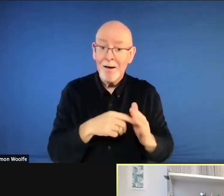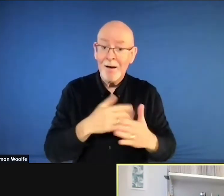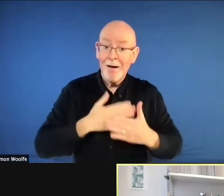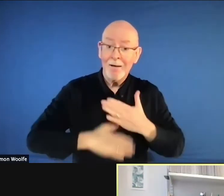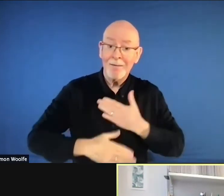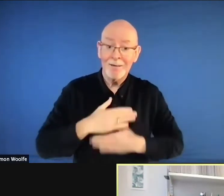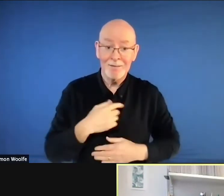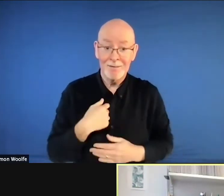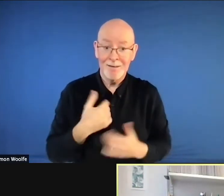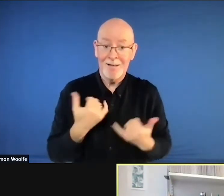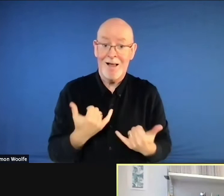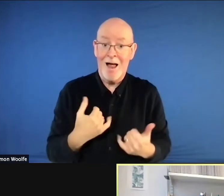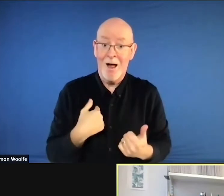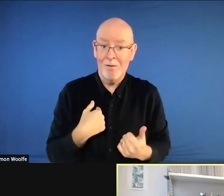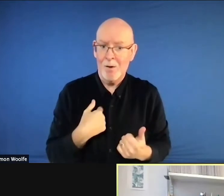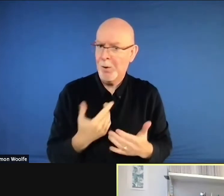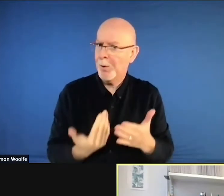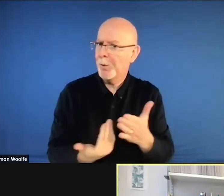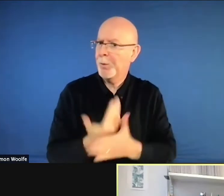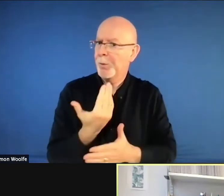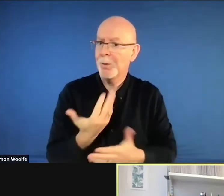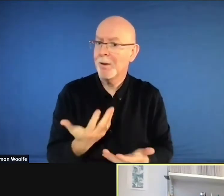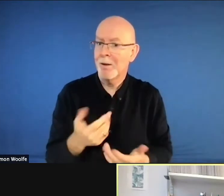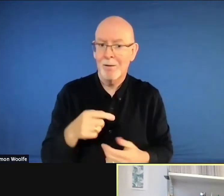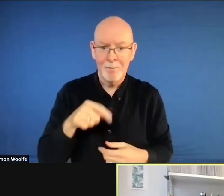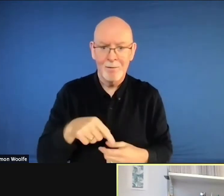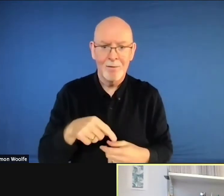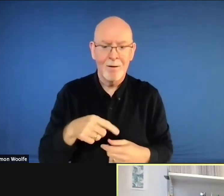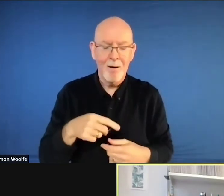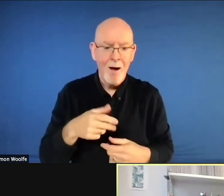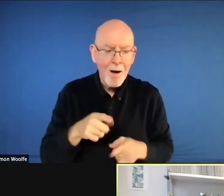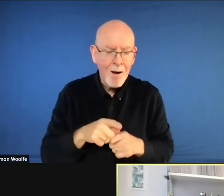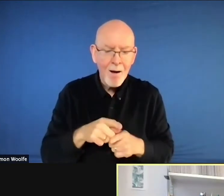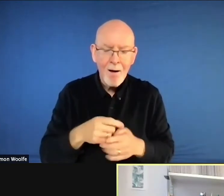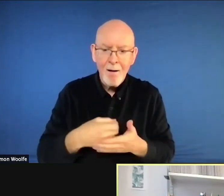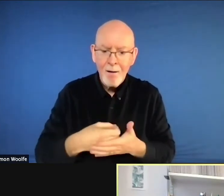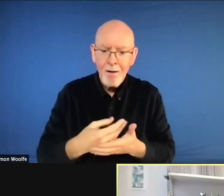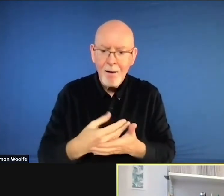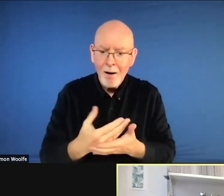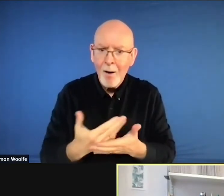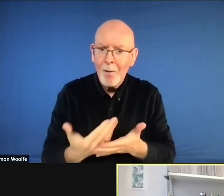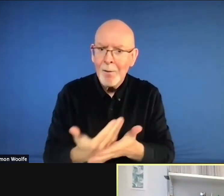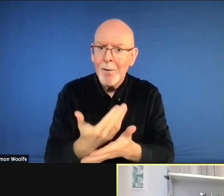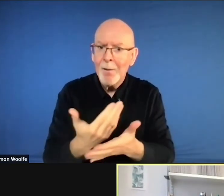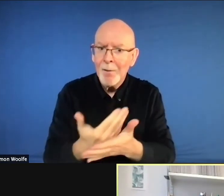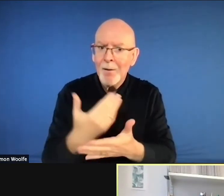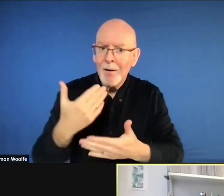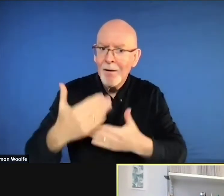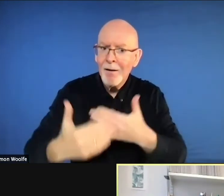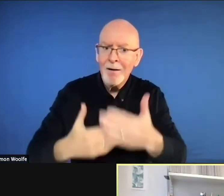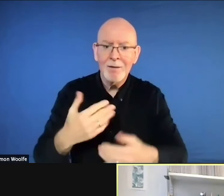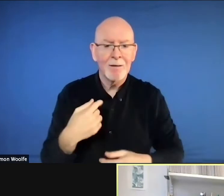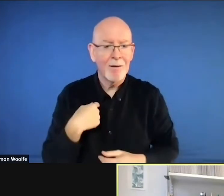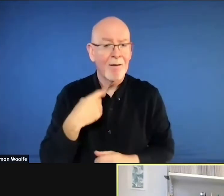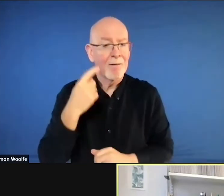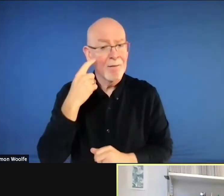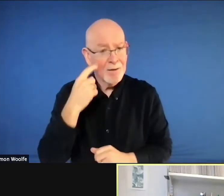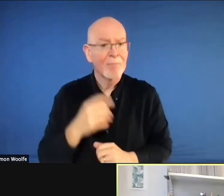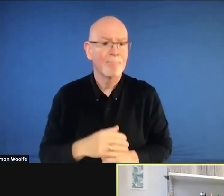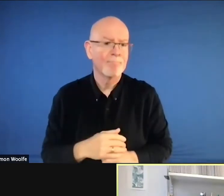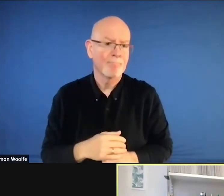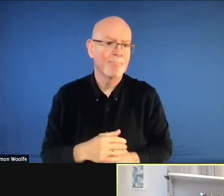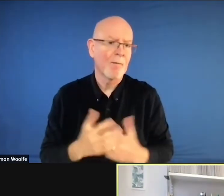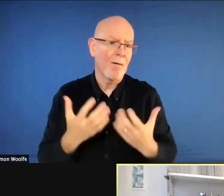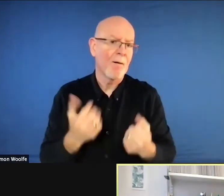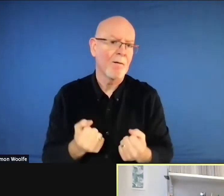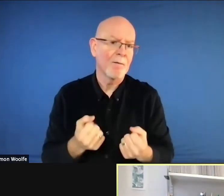harm, okay? And do no harm included not re-traumatizing the people you were talking to.